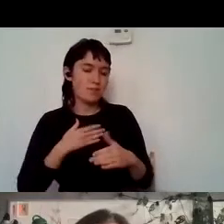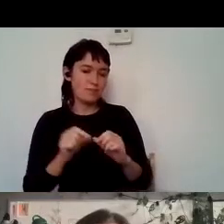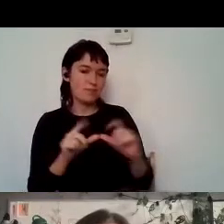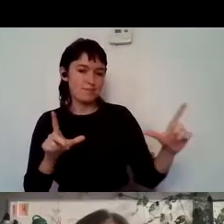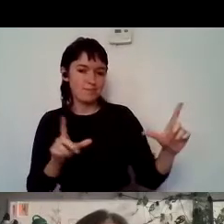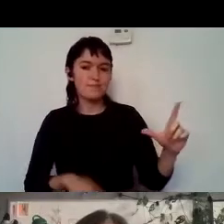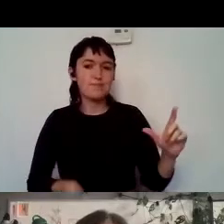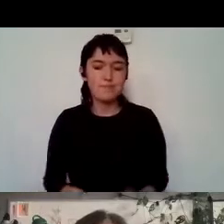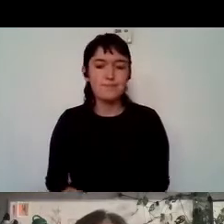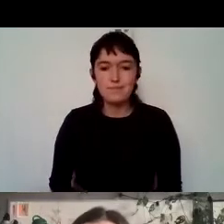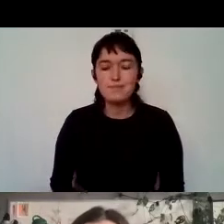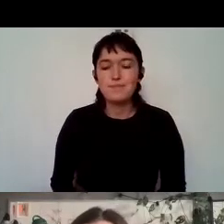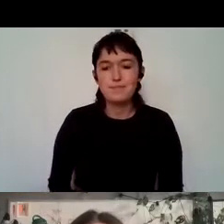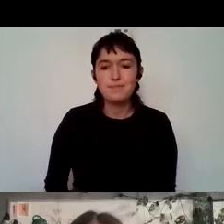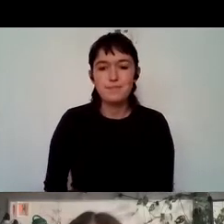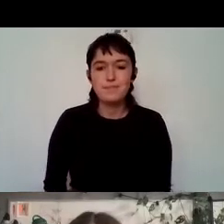Haha.